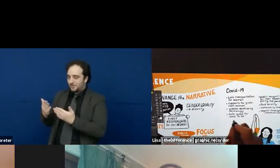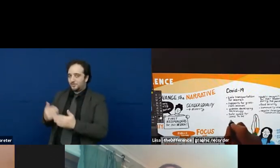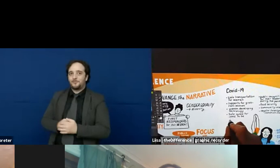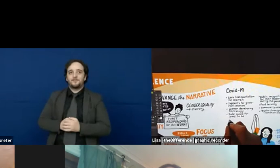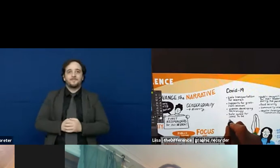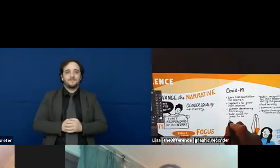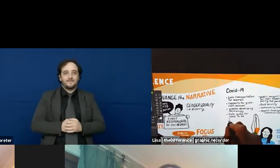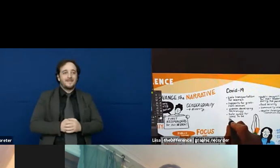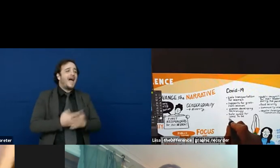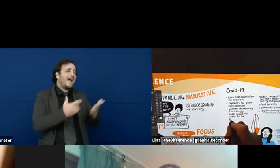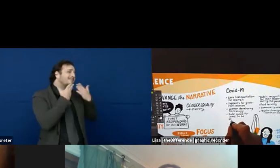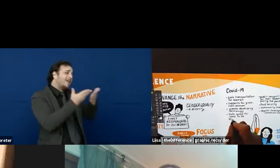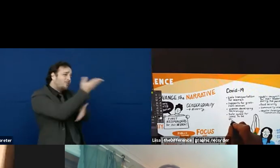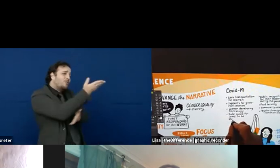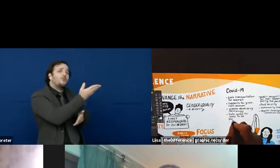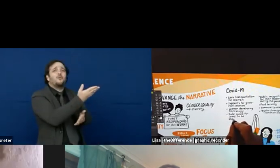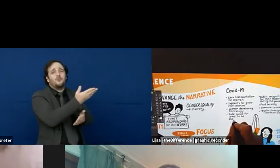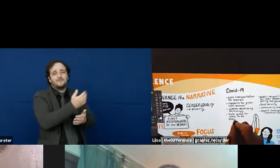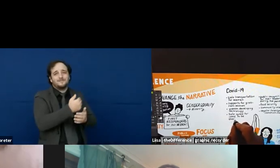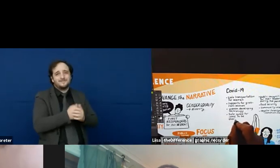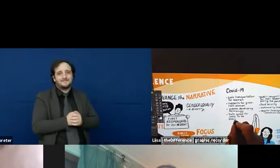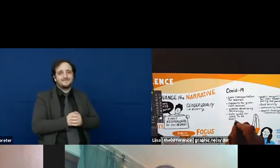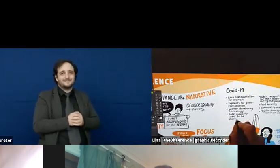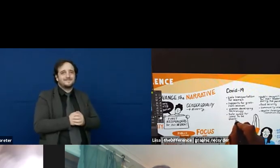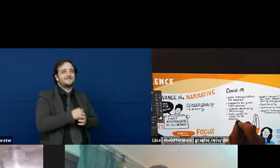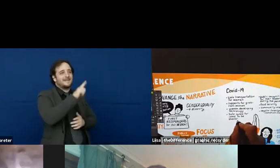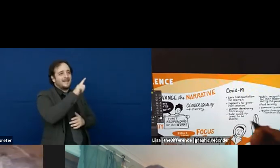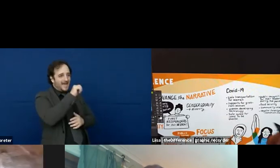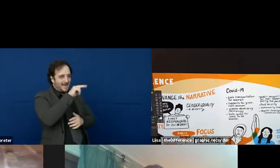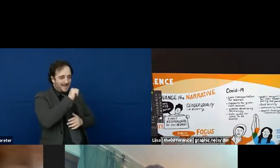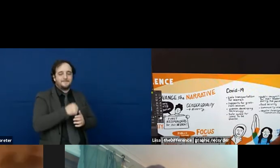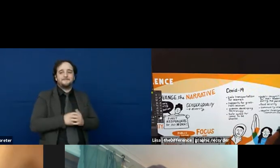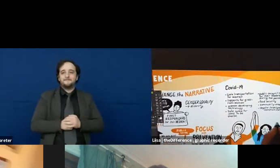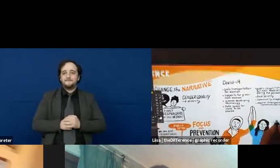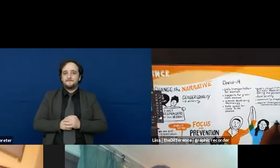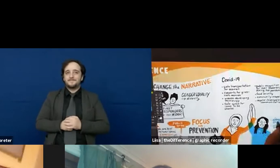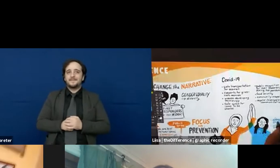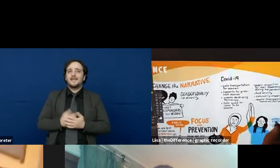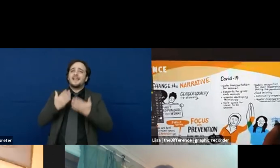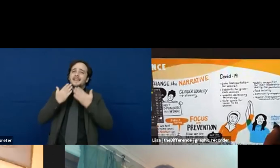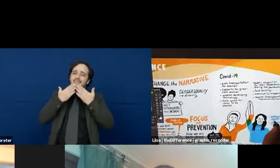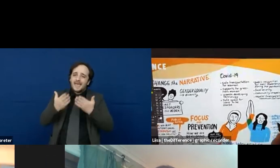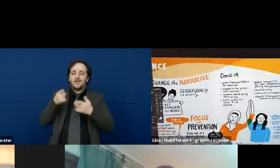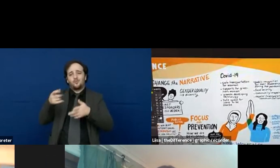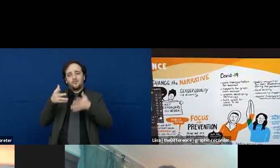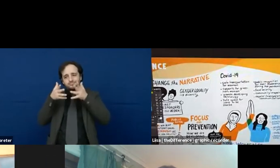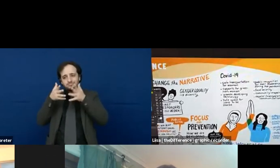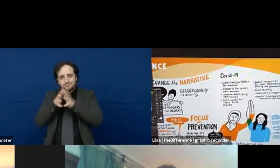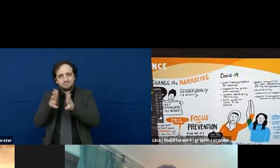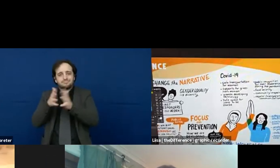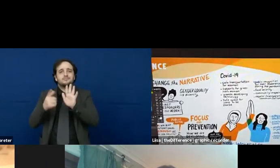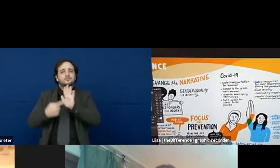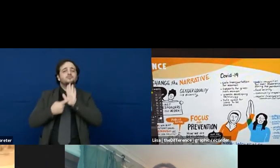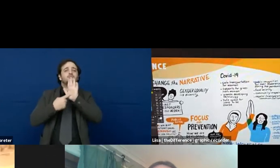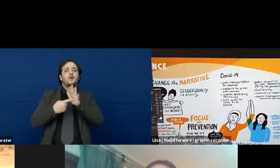strengthen livelihoods and women's economic empowerment in order to also have an impact on addressing violence against